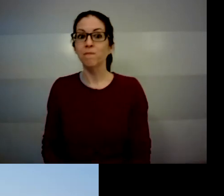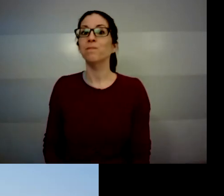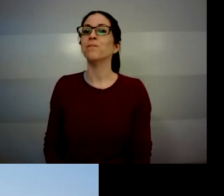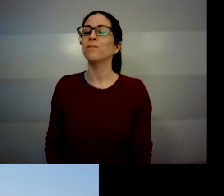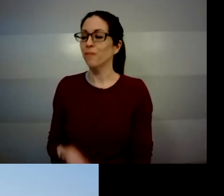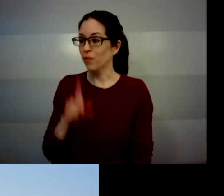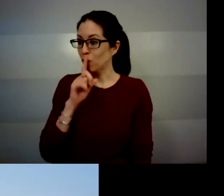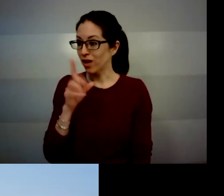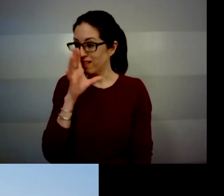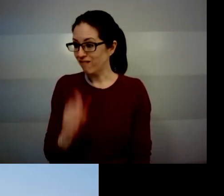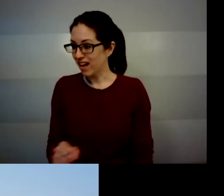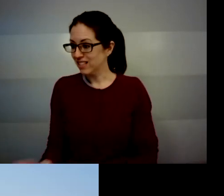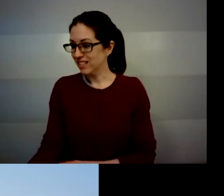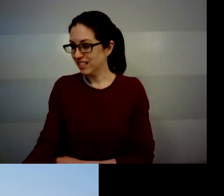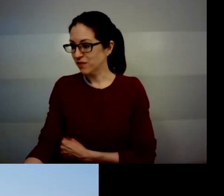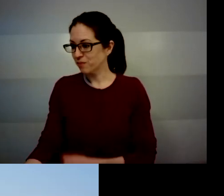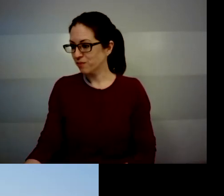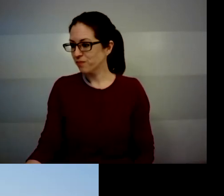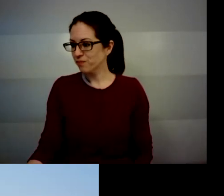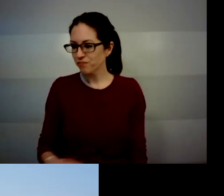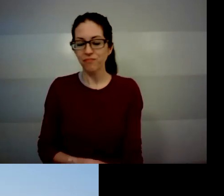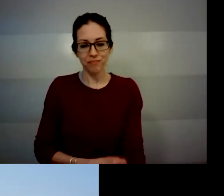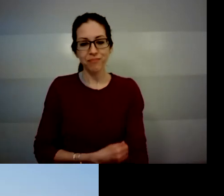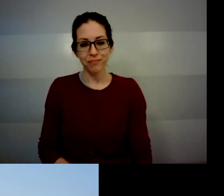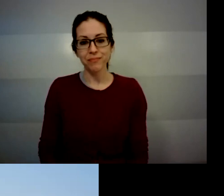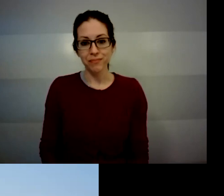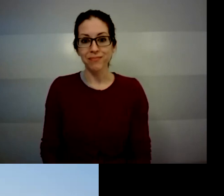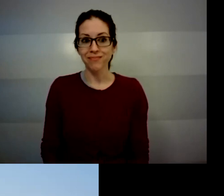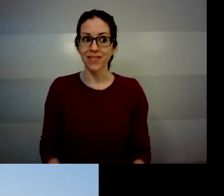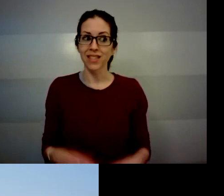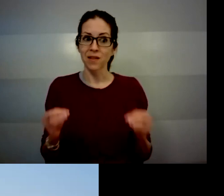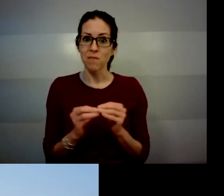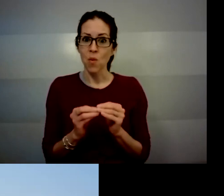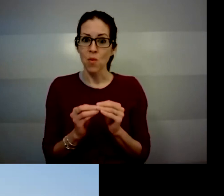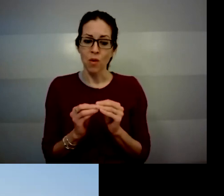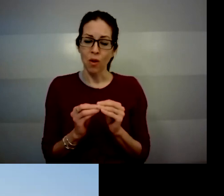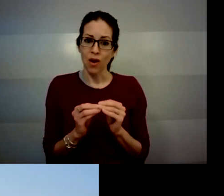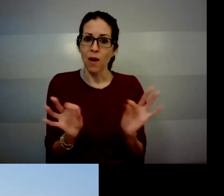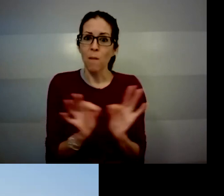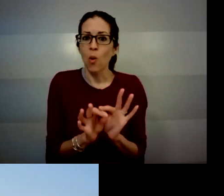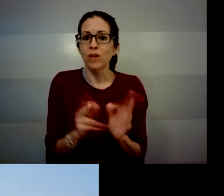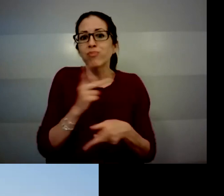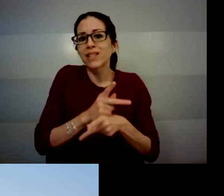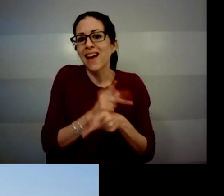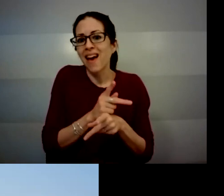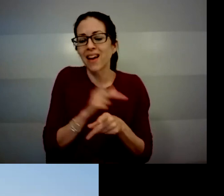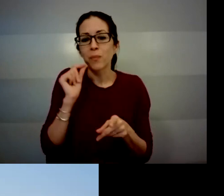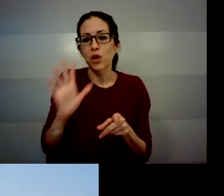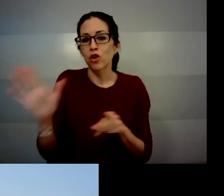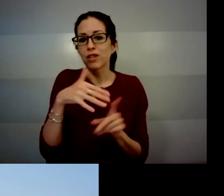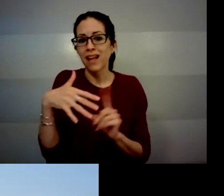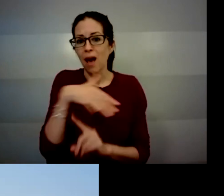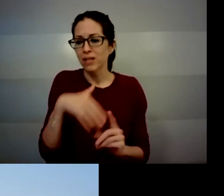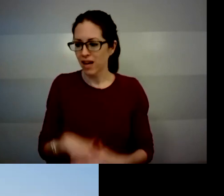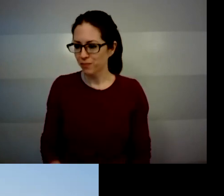really fascinating to think about, and just even more important to emphasize the need to protect all of these habitats. And Mari